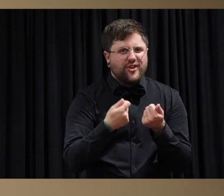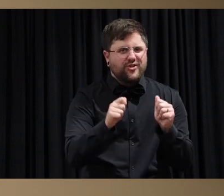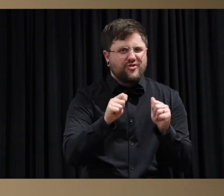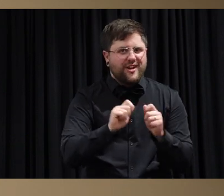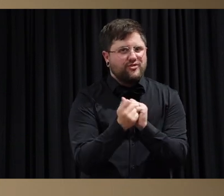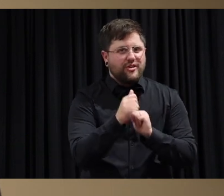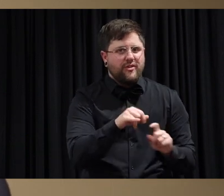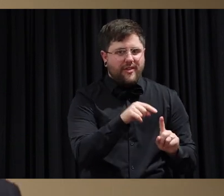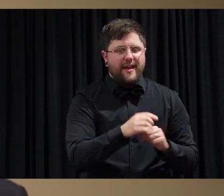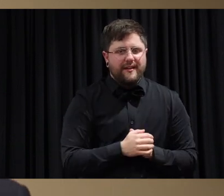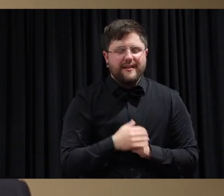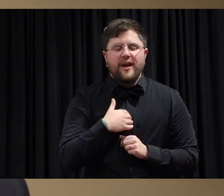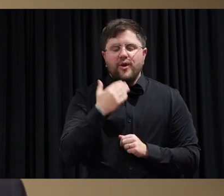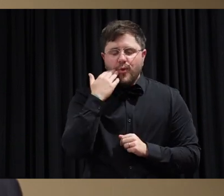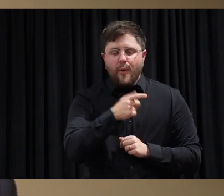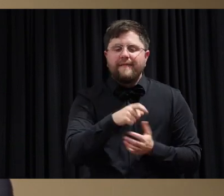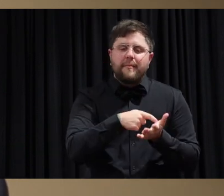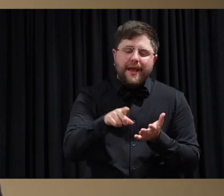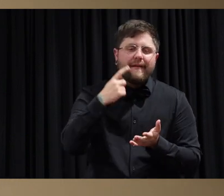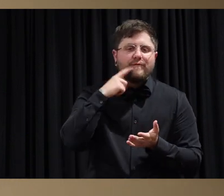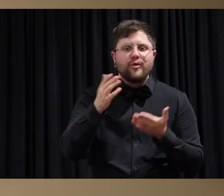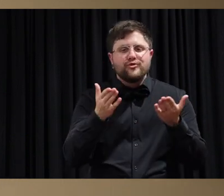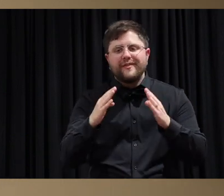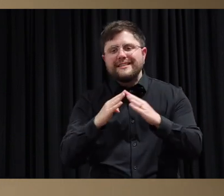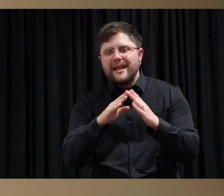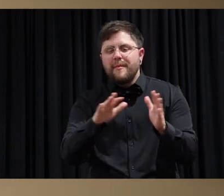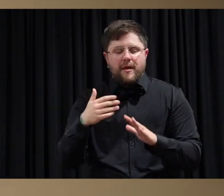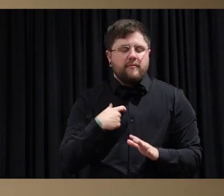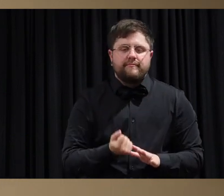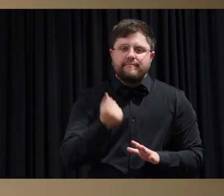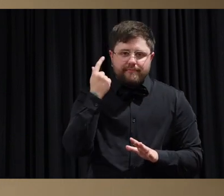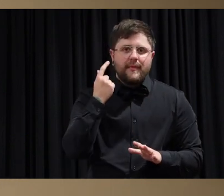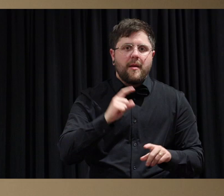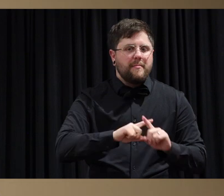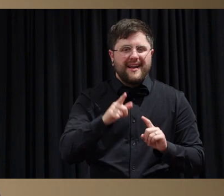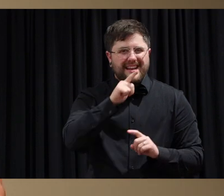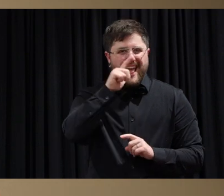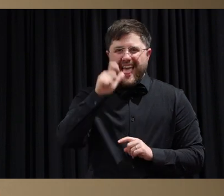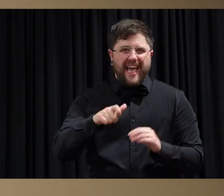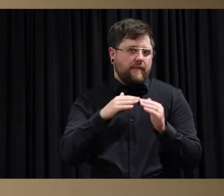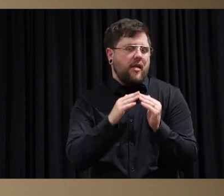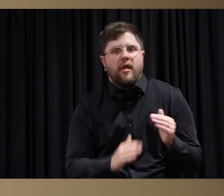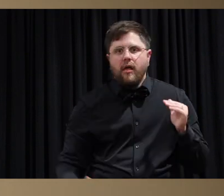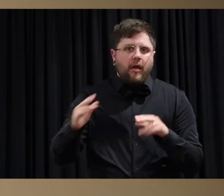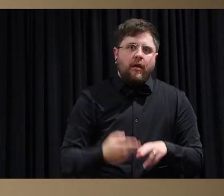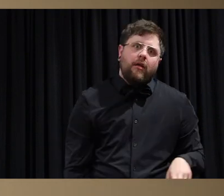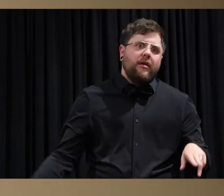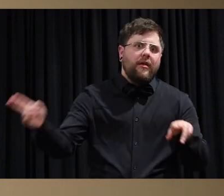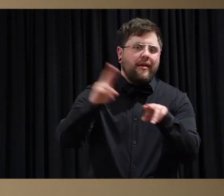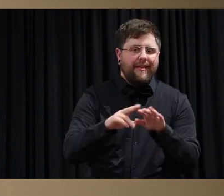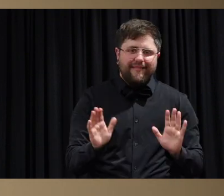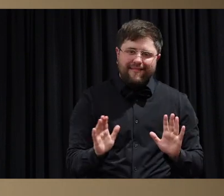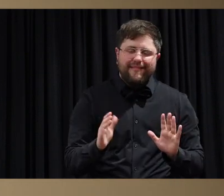think municipalities have to pay for their services. They maybe have to nudge that up a little bit, but it doesn't have to go all the way up, and maybe we just do